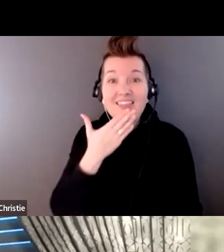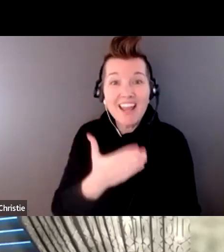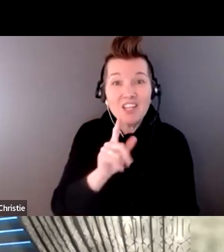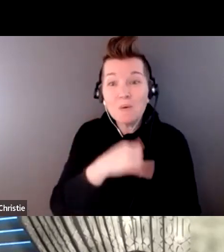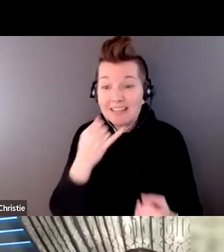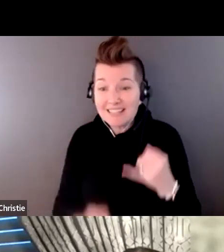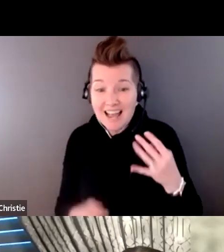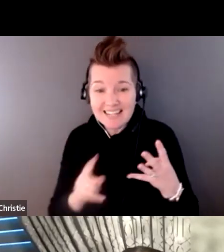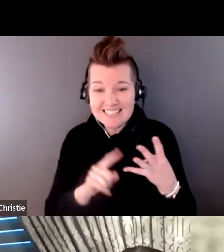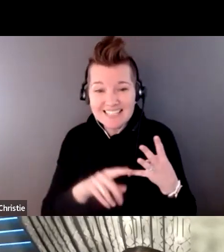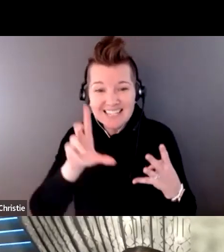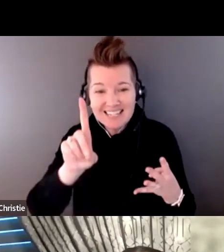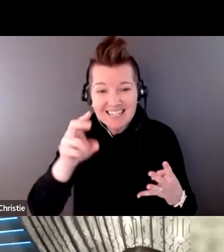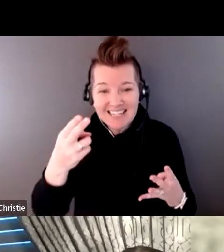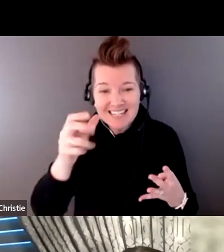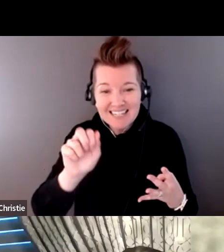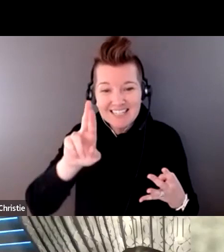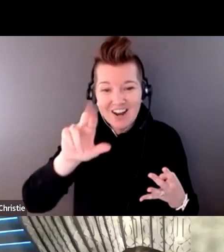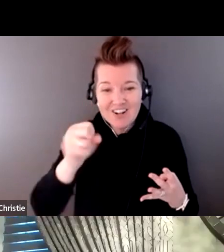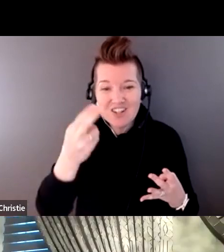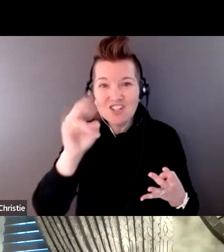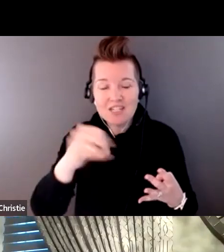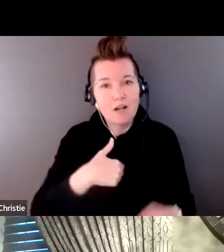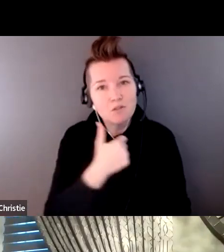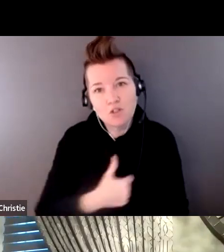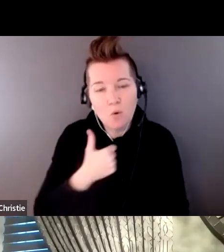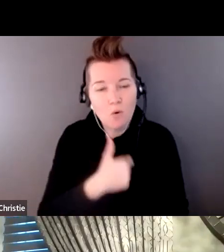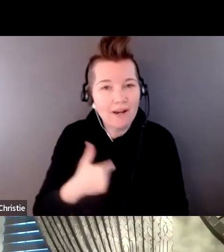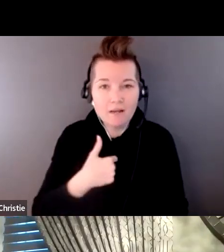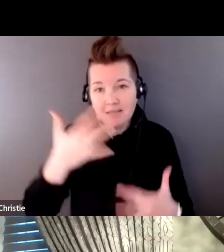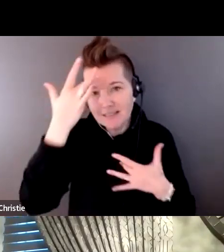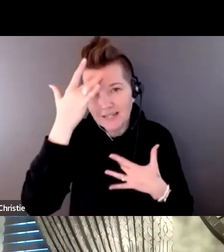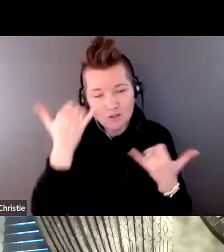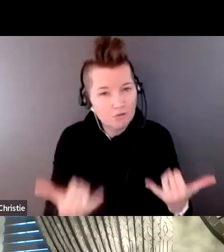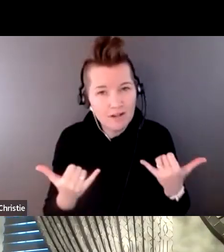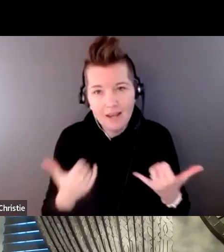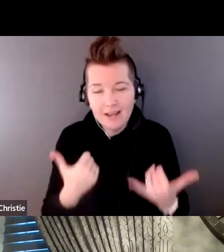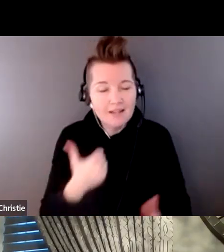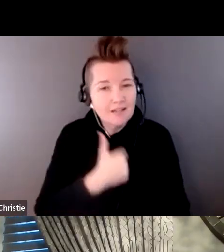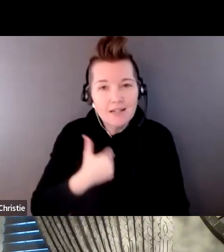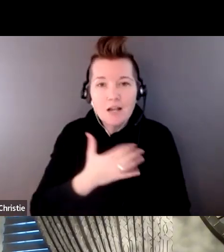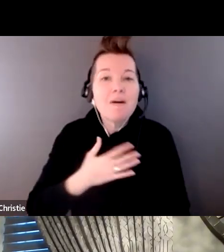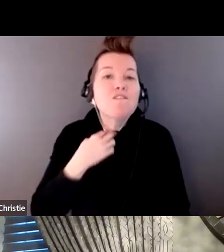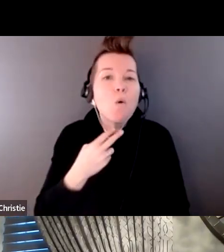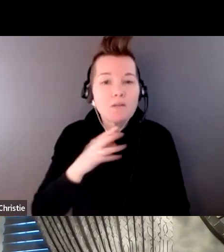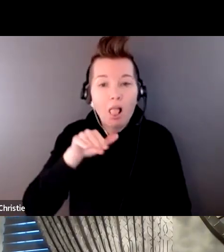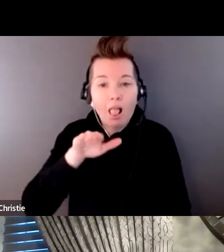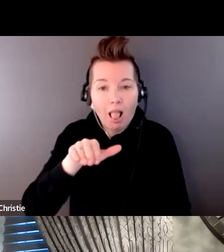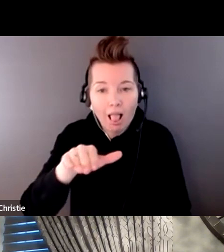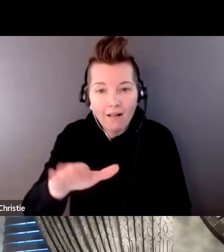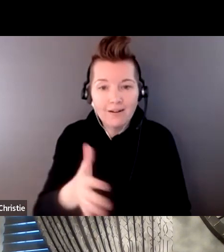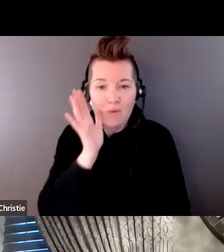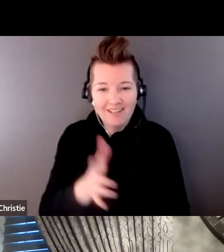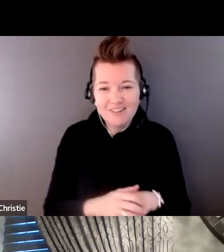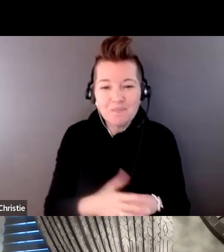joining. Hi there, everybody. I'm sorry, I'm a little bit under the weather today, so bear with my voice, it might crack. I'm Darshi